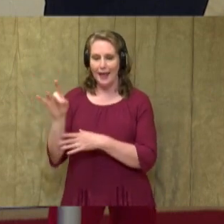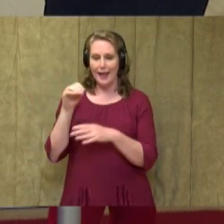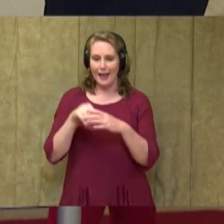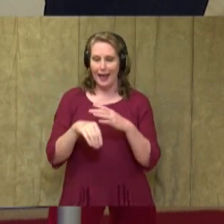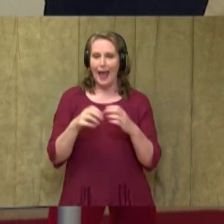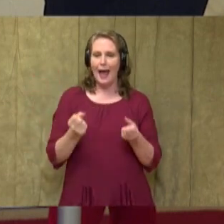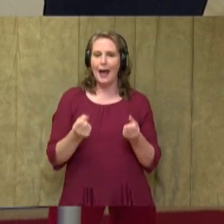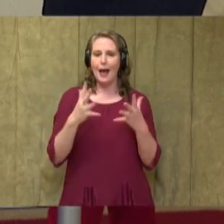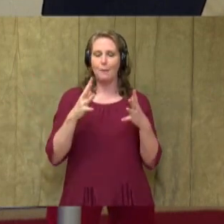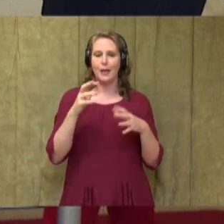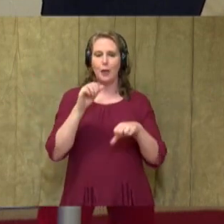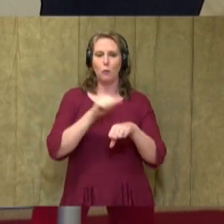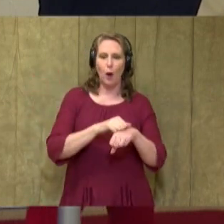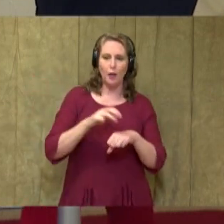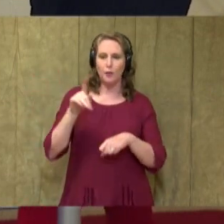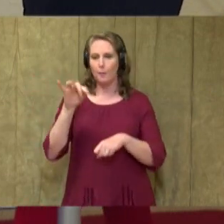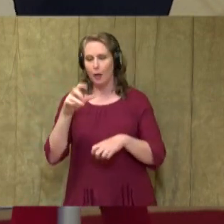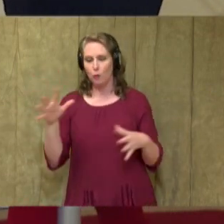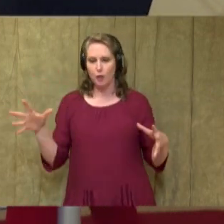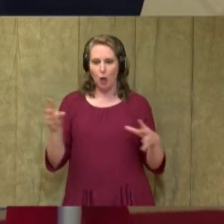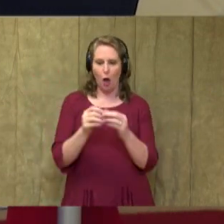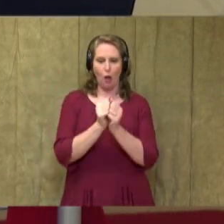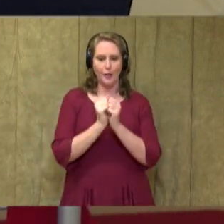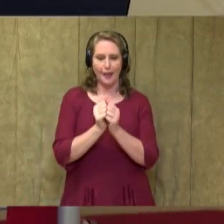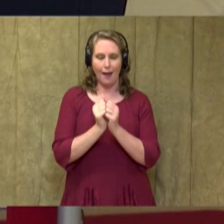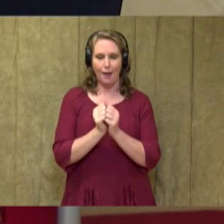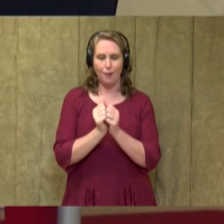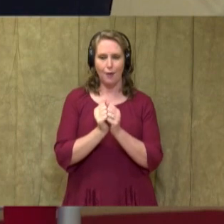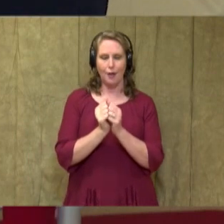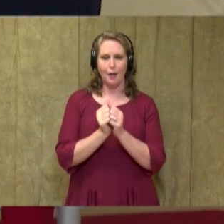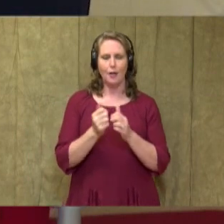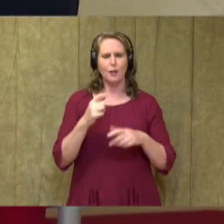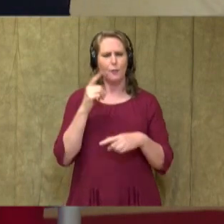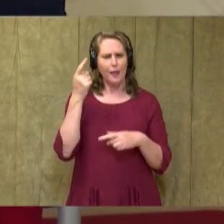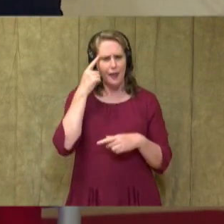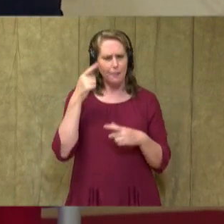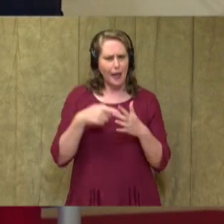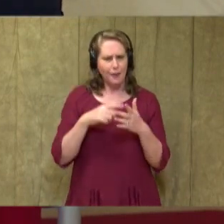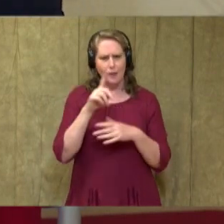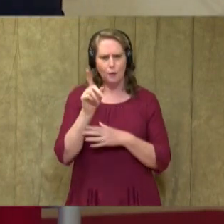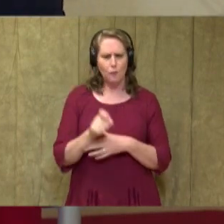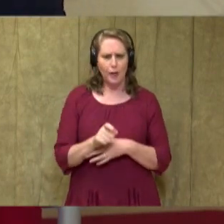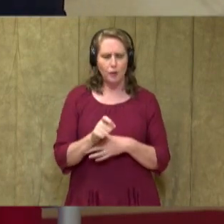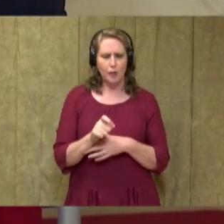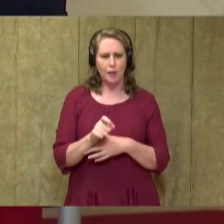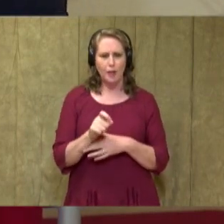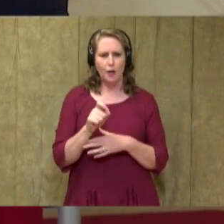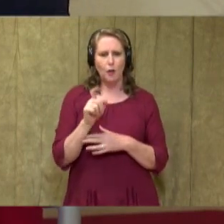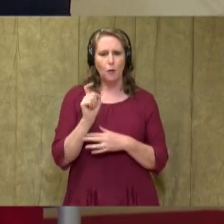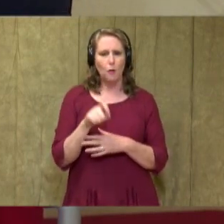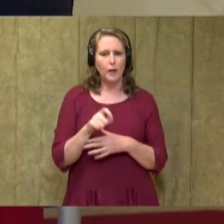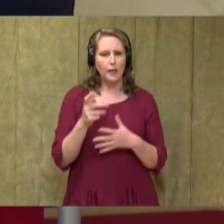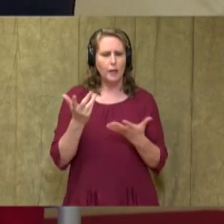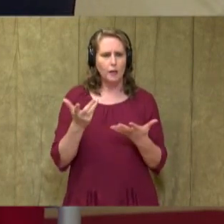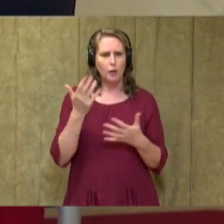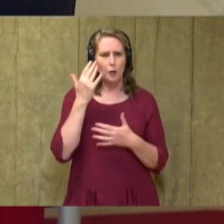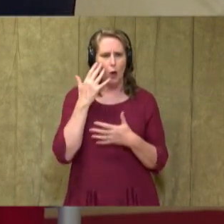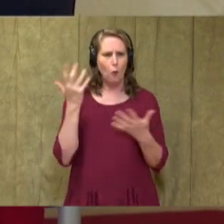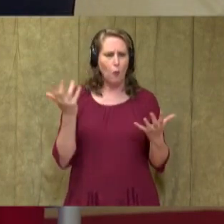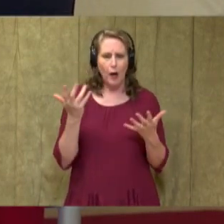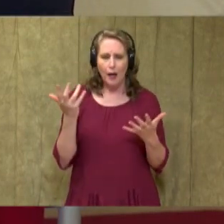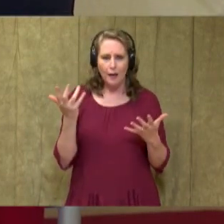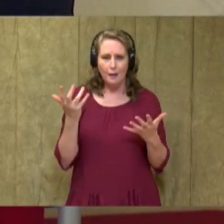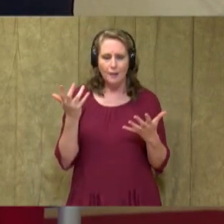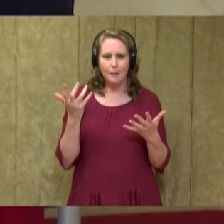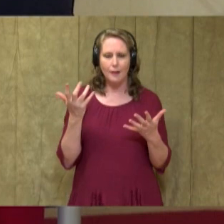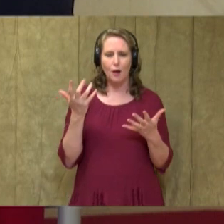display? So when we think about this problem, the first thing we need to think about is, what do we need to know?